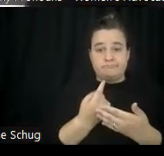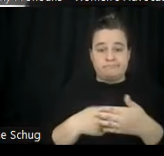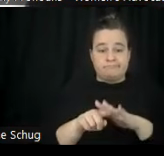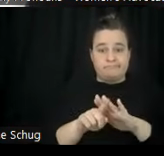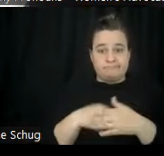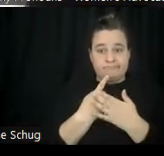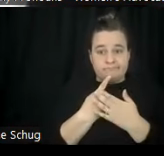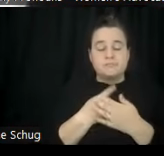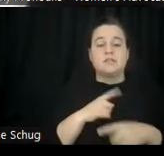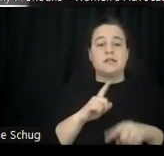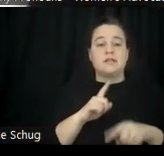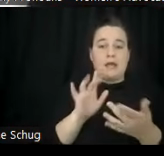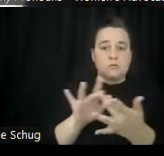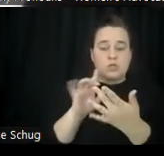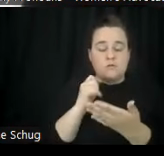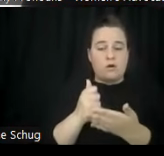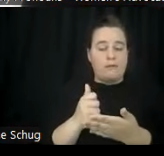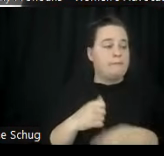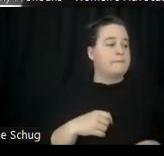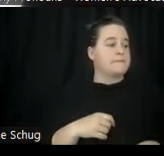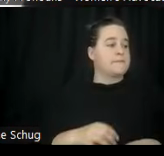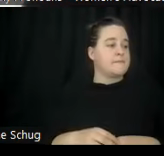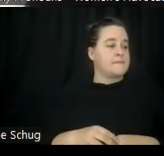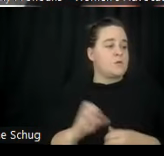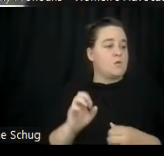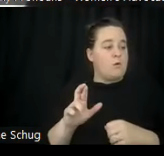may blame the survivor's identity on the abuse. And